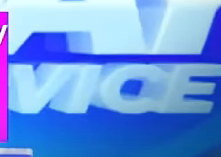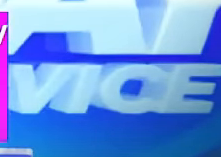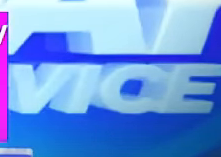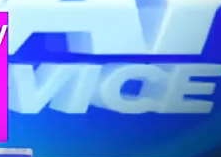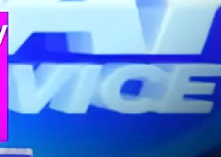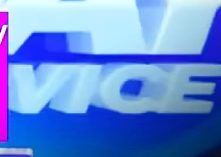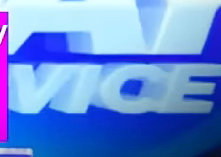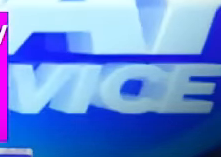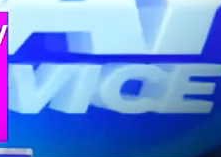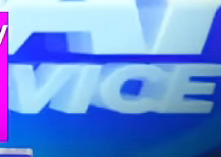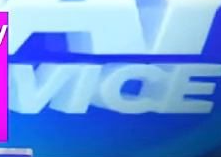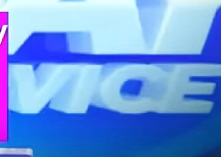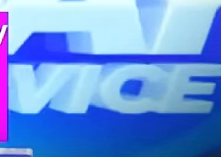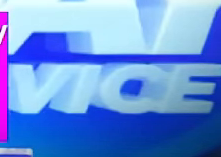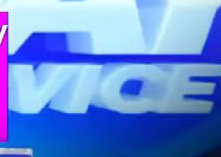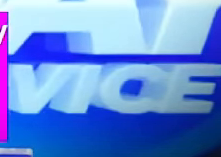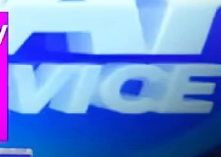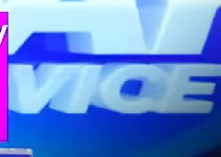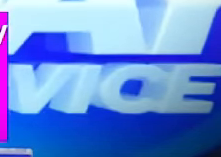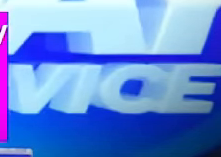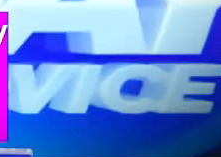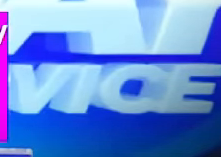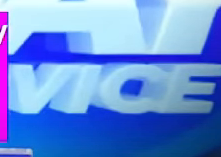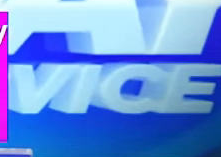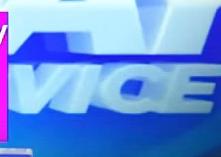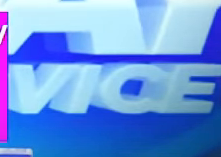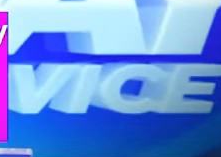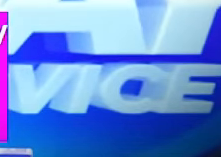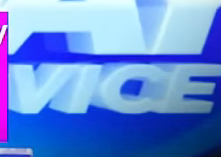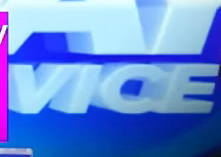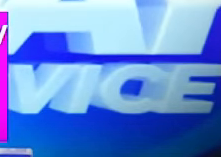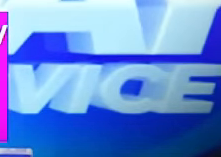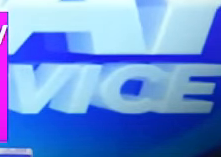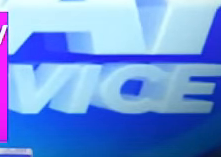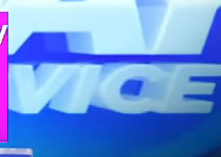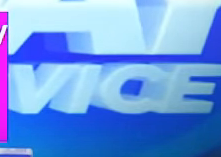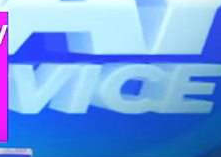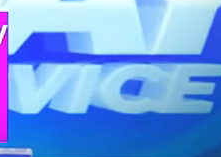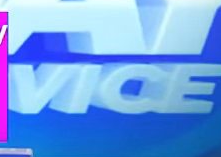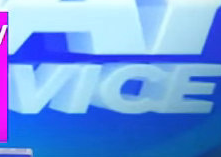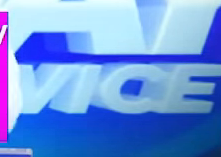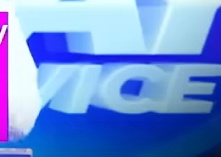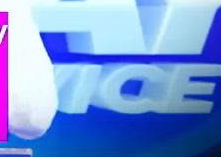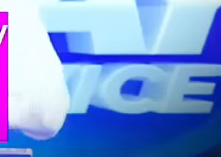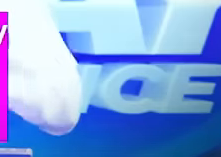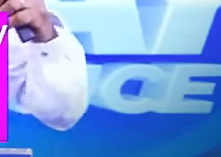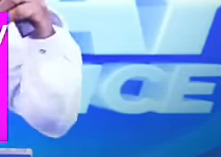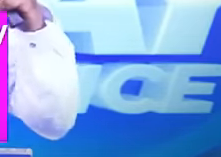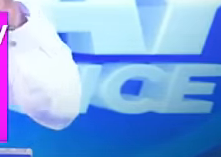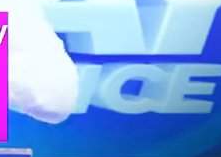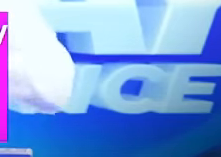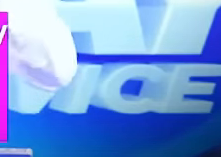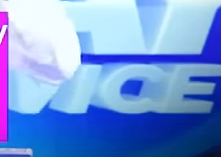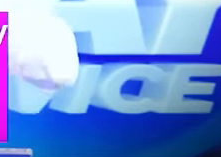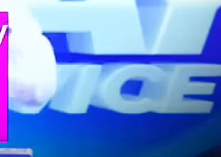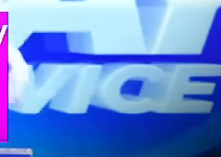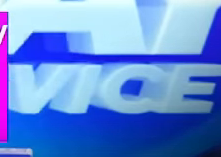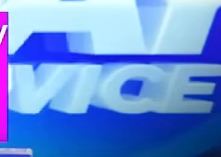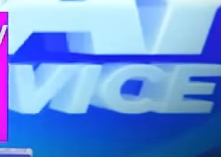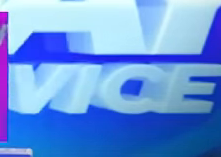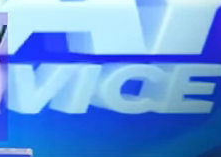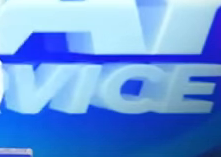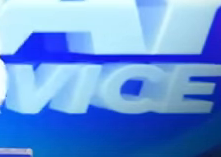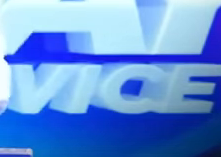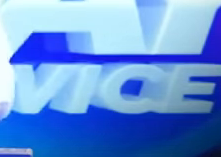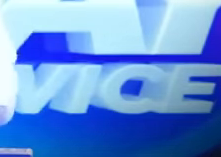Wait, but he's telling him the end from the beginning. Now, this is just before the plague started.